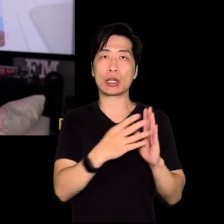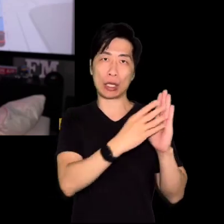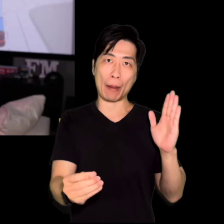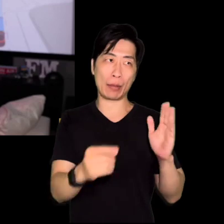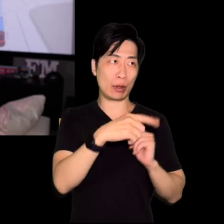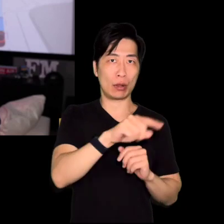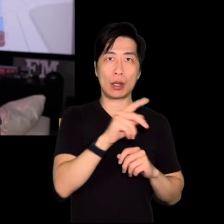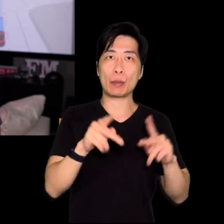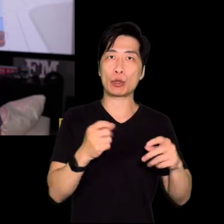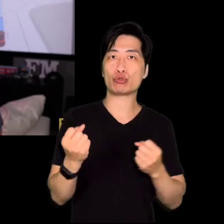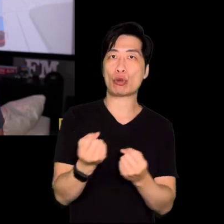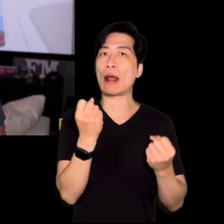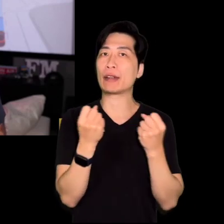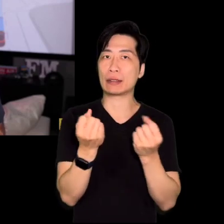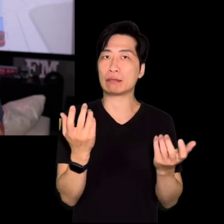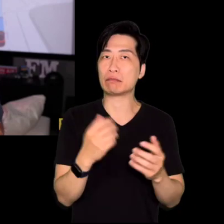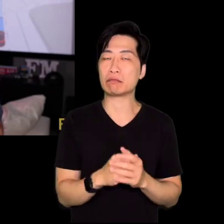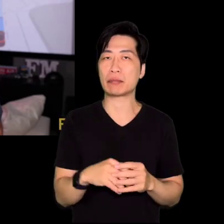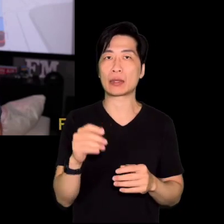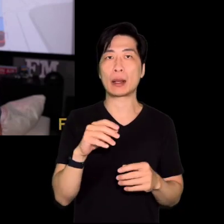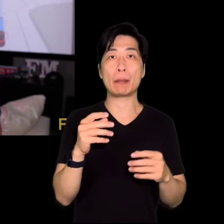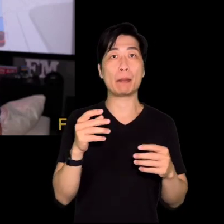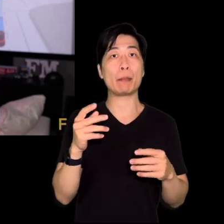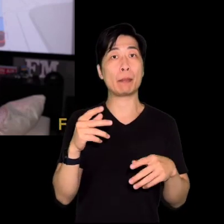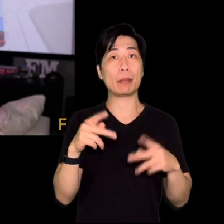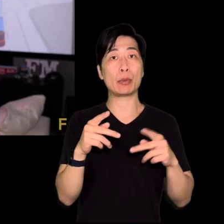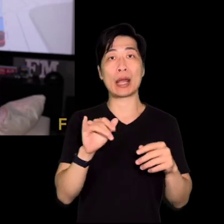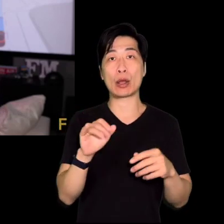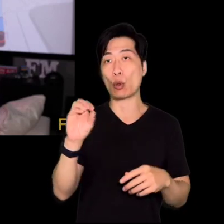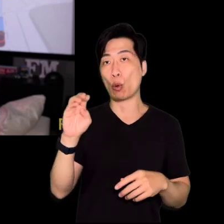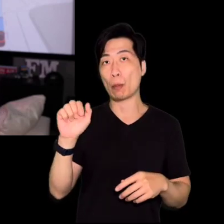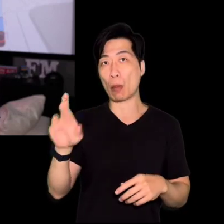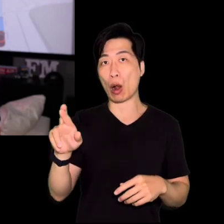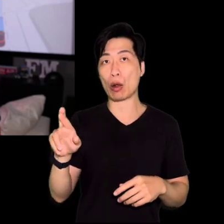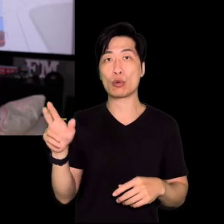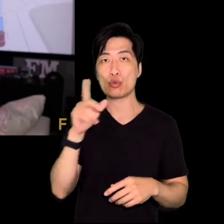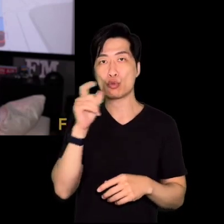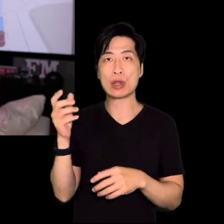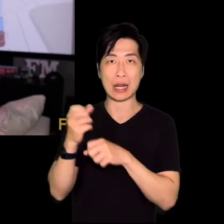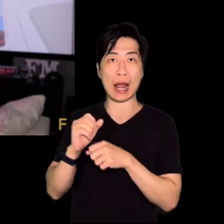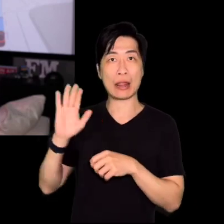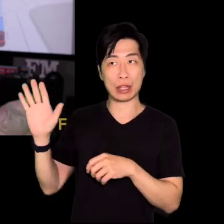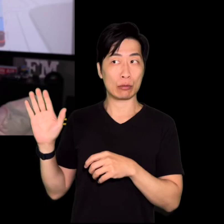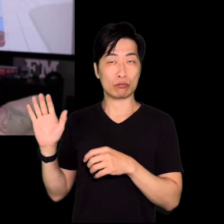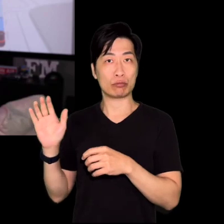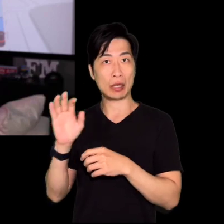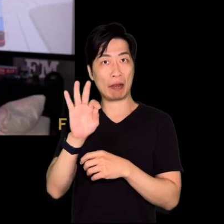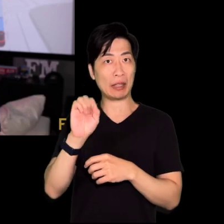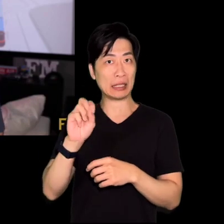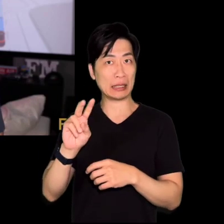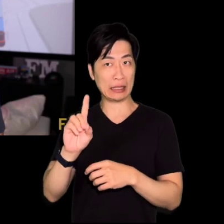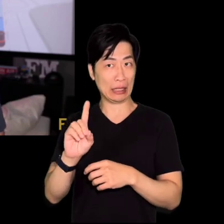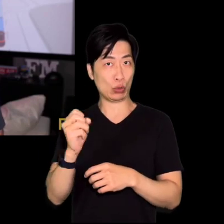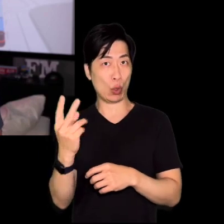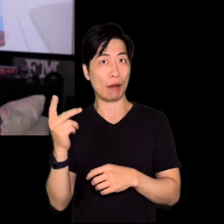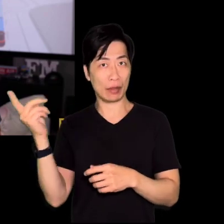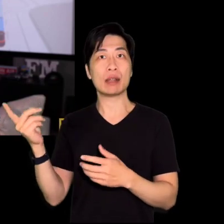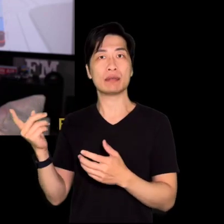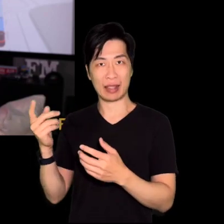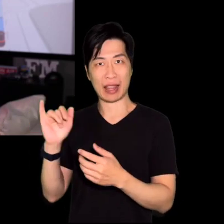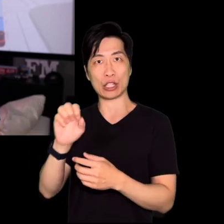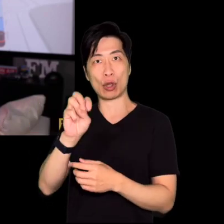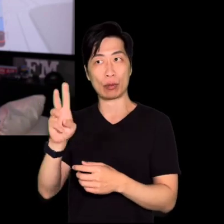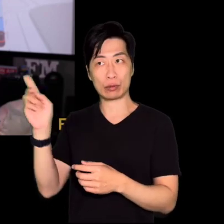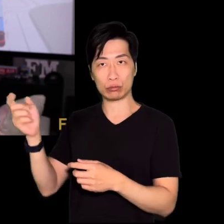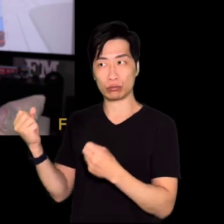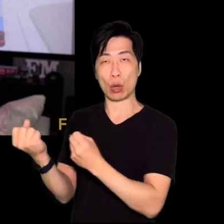more human-like driving. From people like Omar and other folks that have gotten the software, that's the kind of feedback I'm